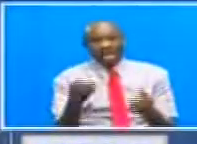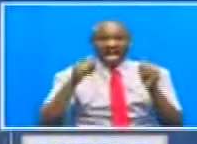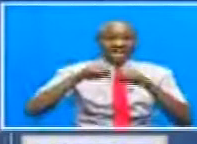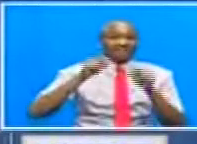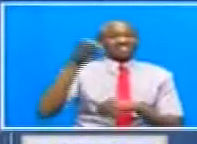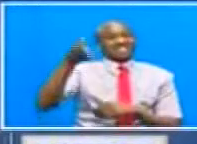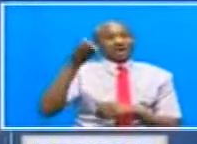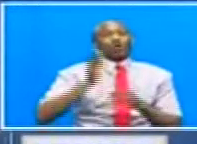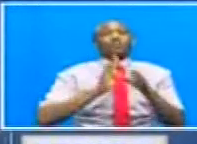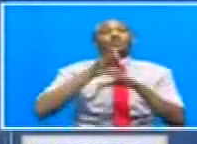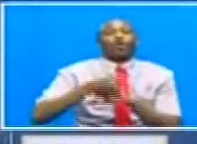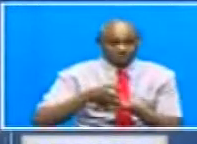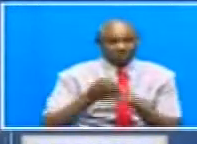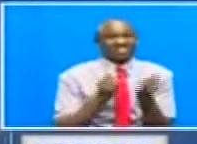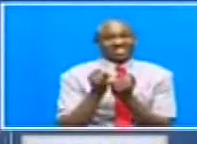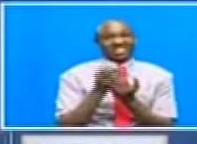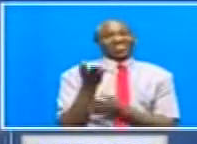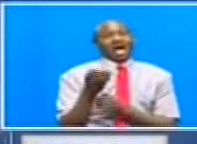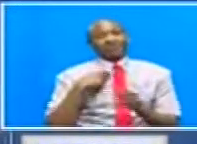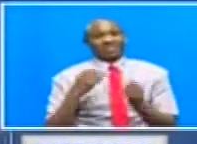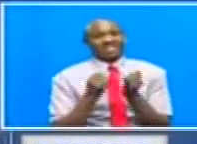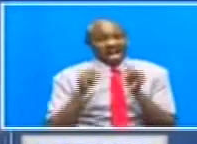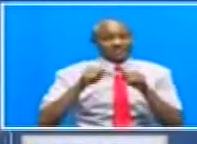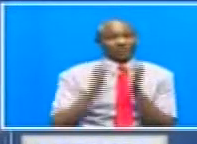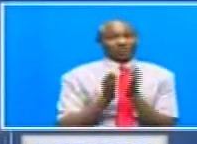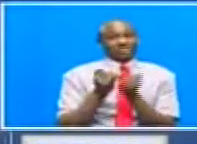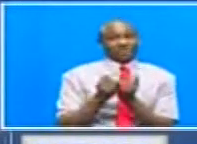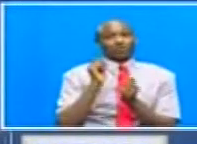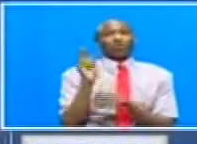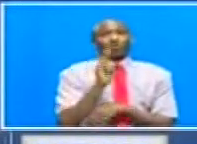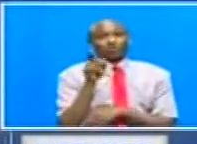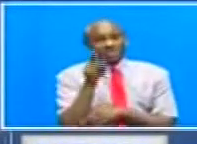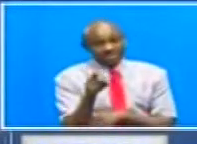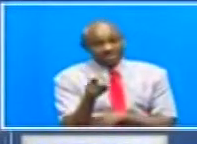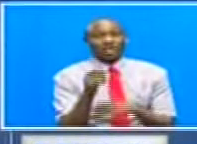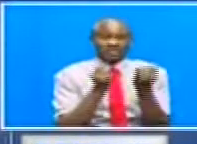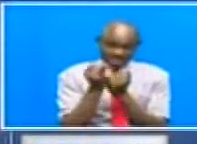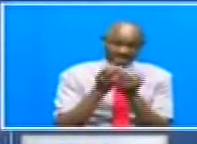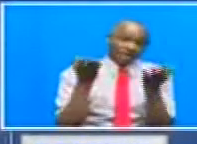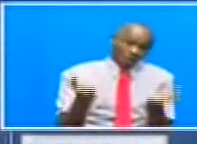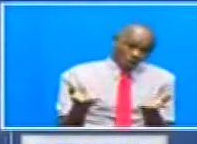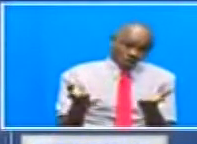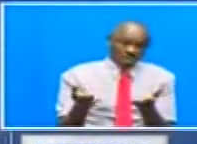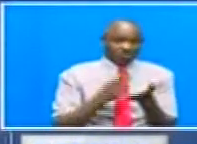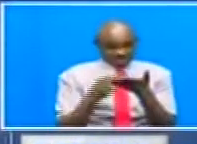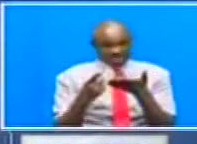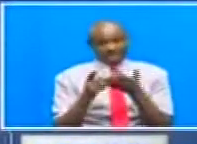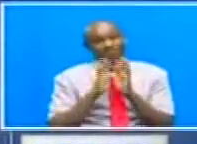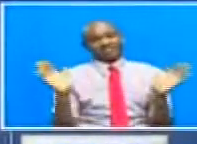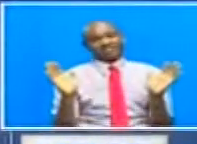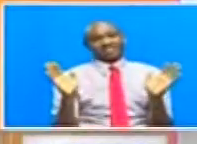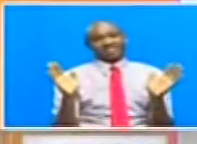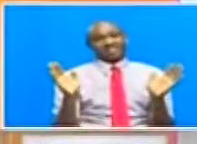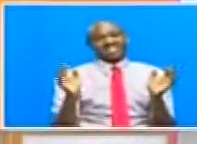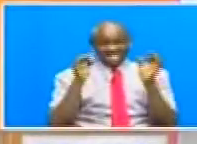that are beyond a weekend. Yeah, they have an agreement for you to use a weekend or a weekday, and that's it. But